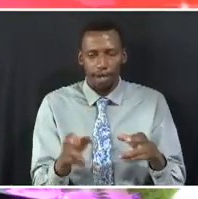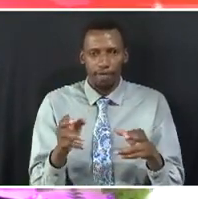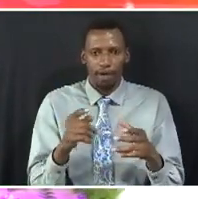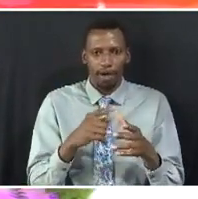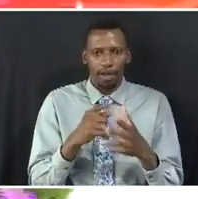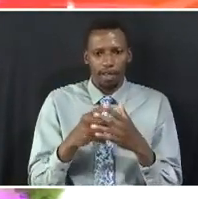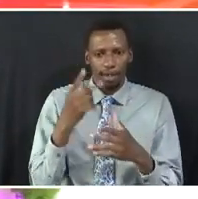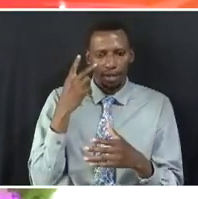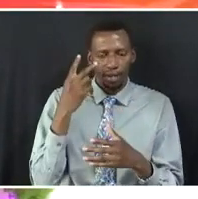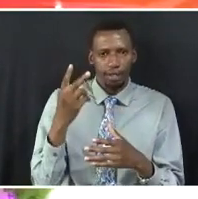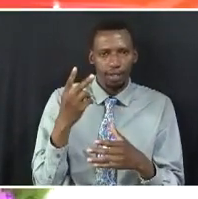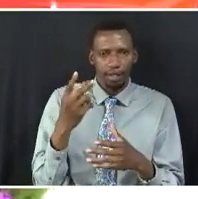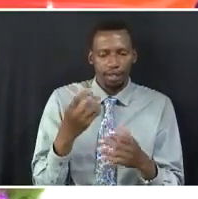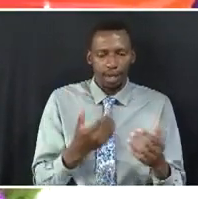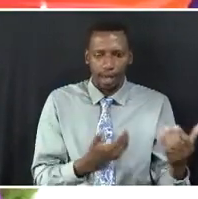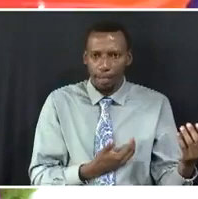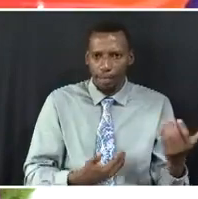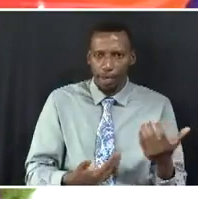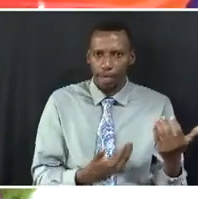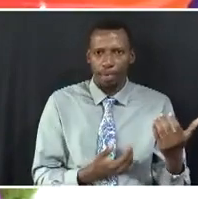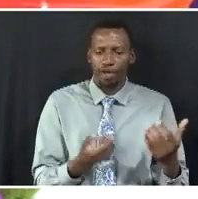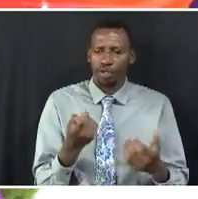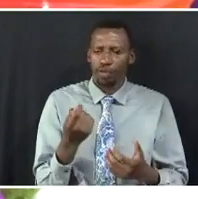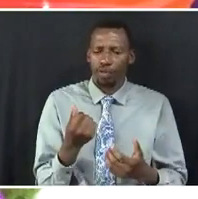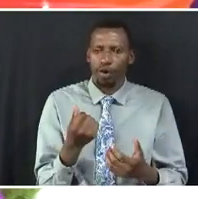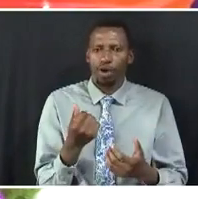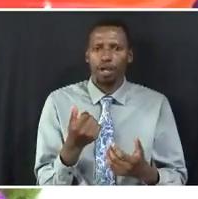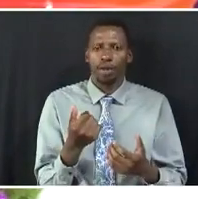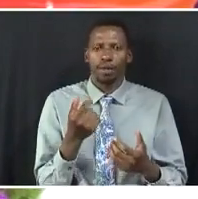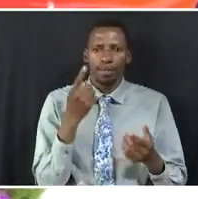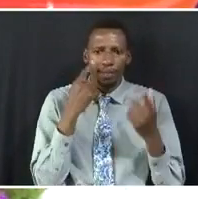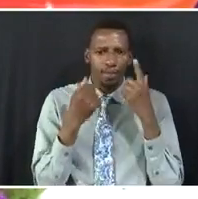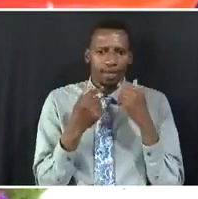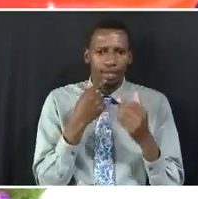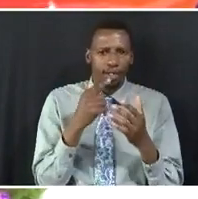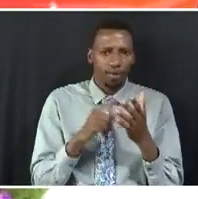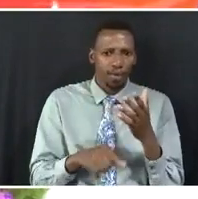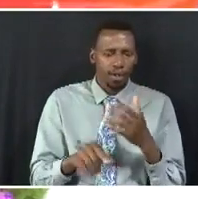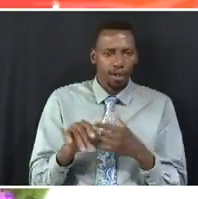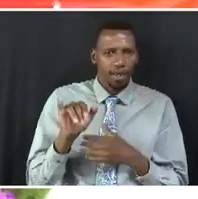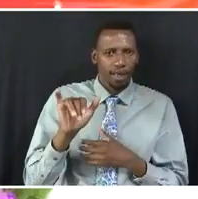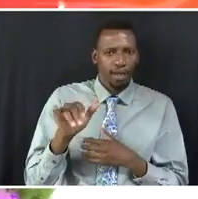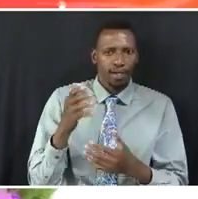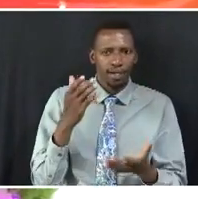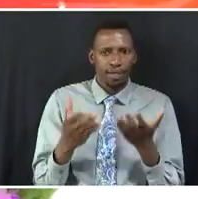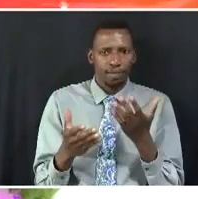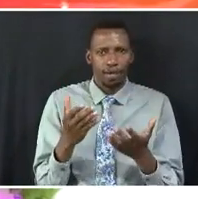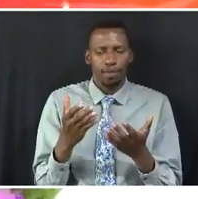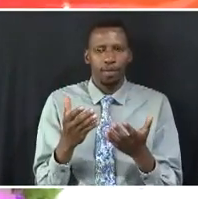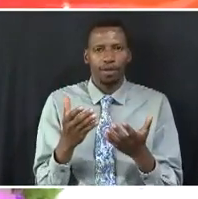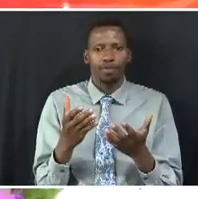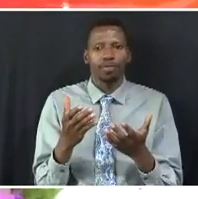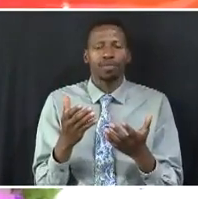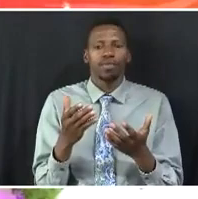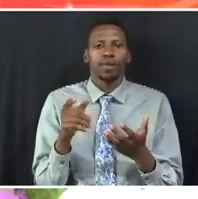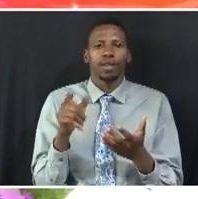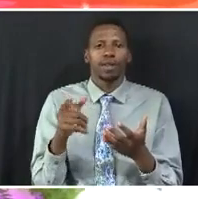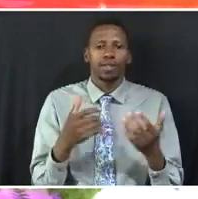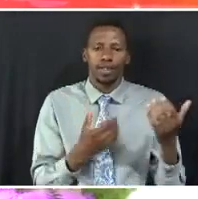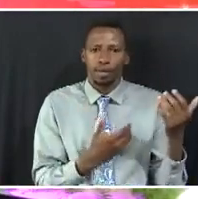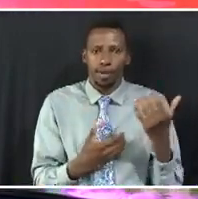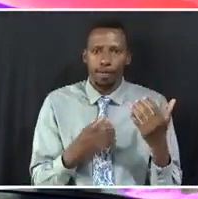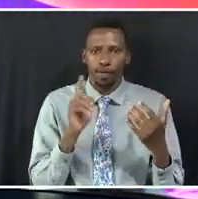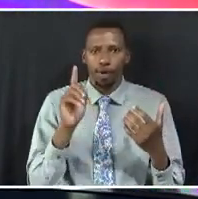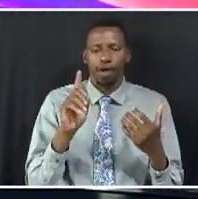little baby crying, said, "Oh, that must be a baby of one of the Hebrews. I will